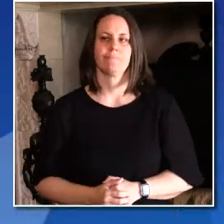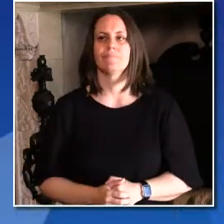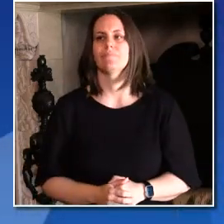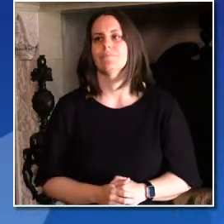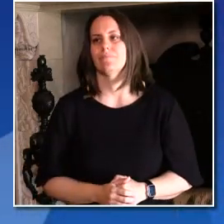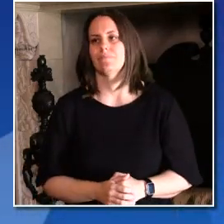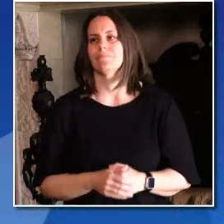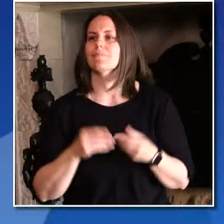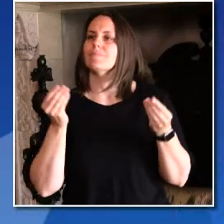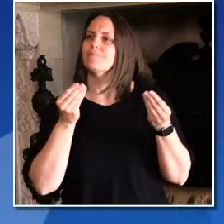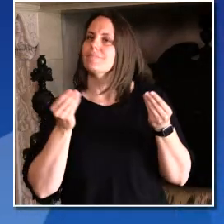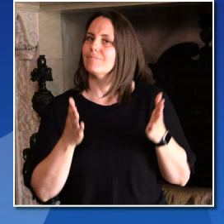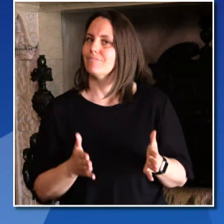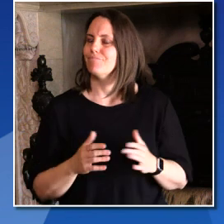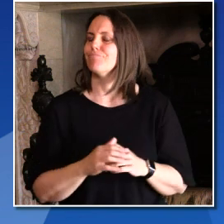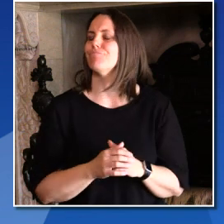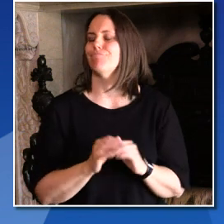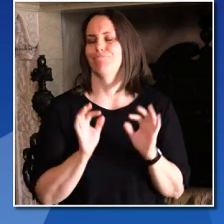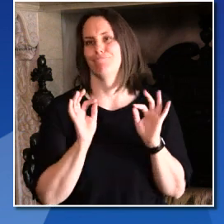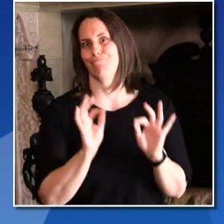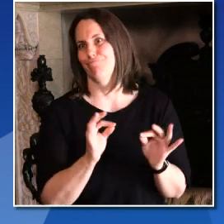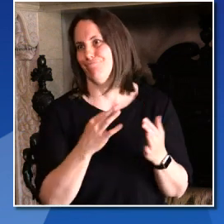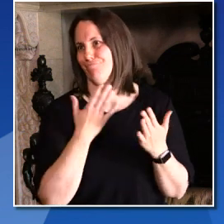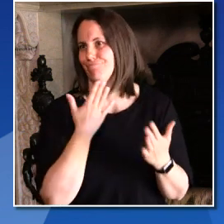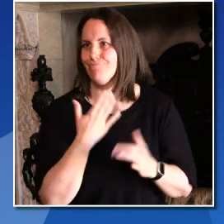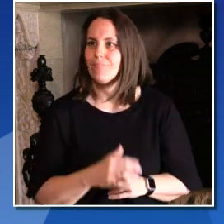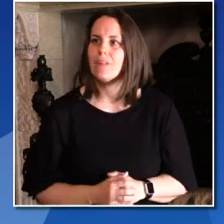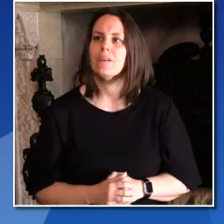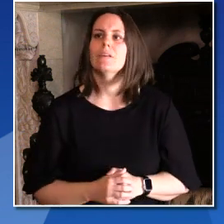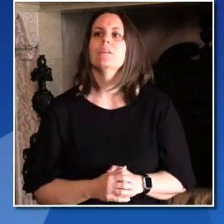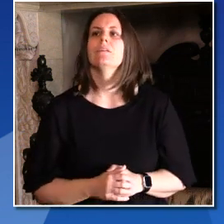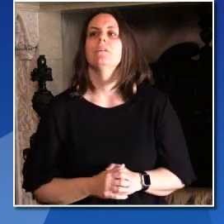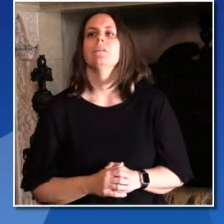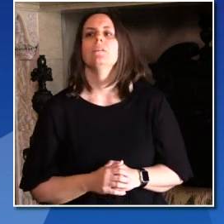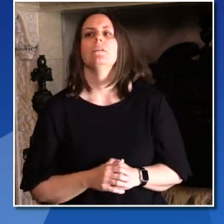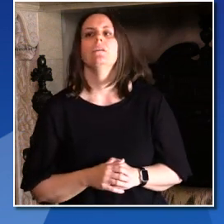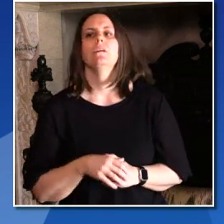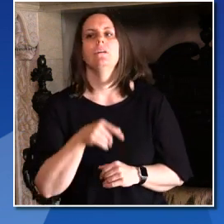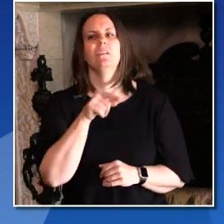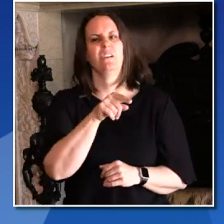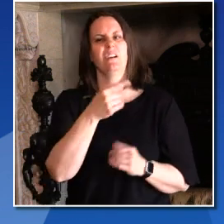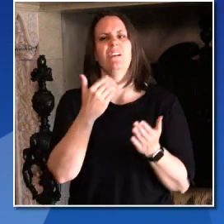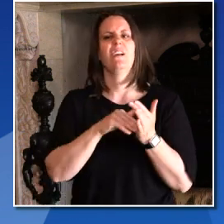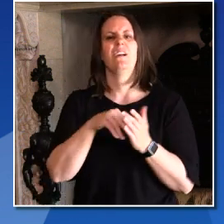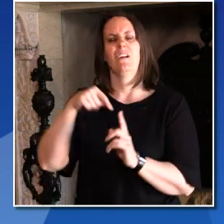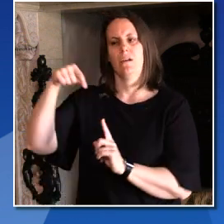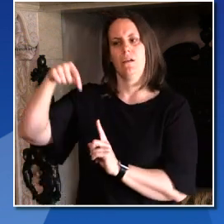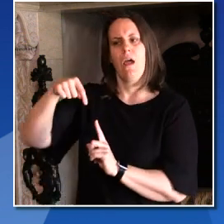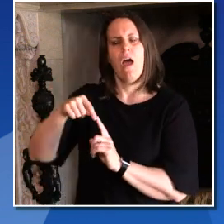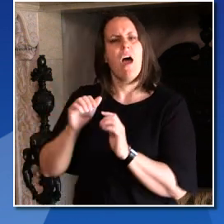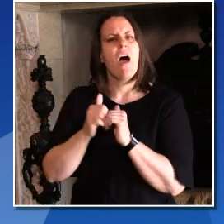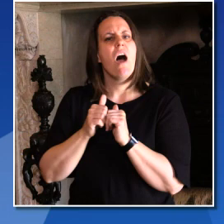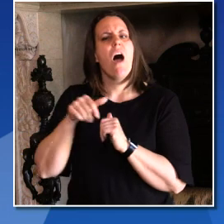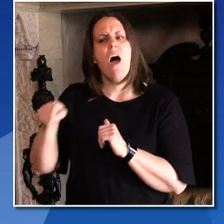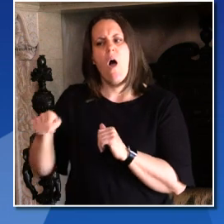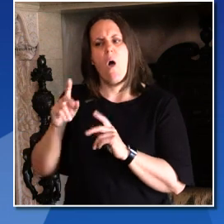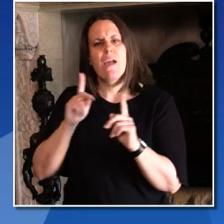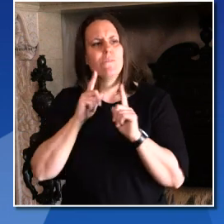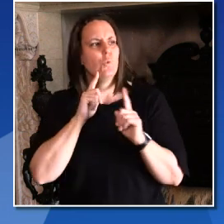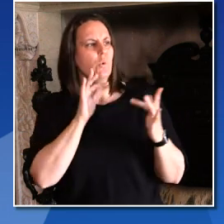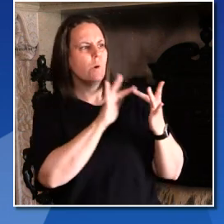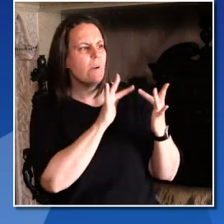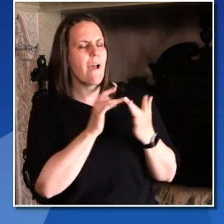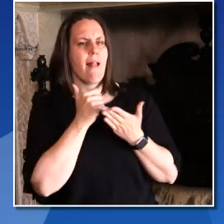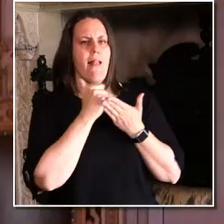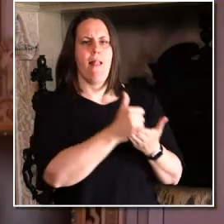And then we have a question about how contact tracing helps with the outbreak investigation. So how are those two kind of tied together?